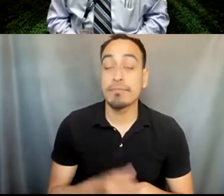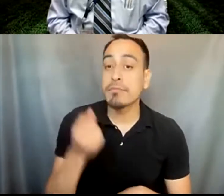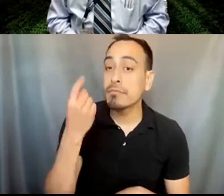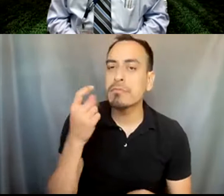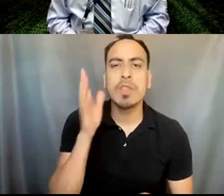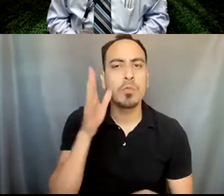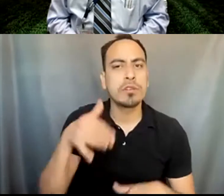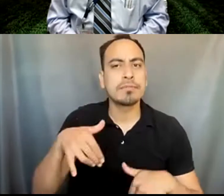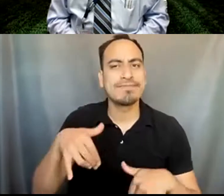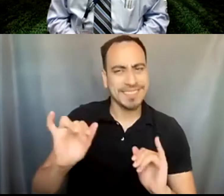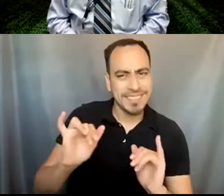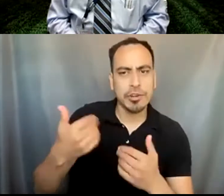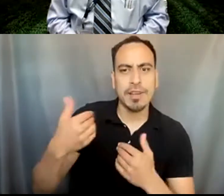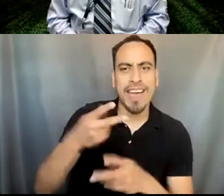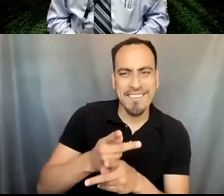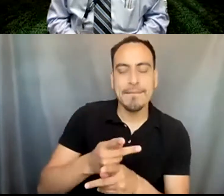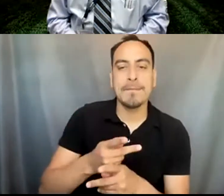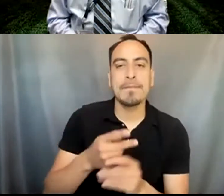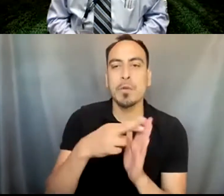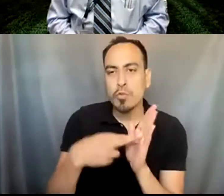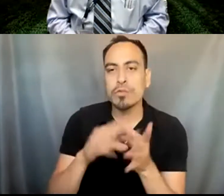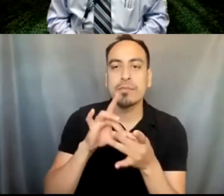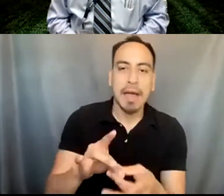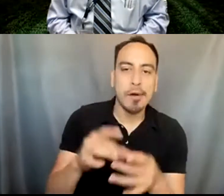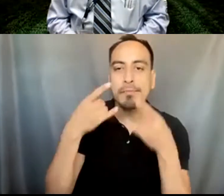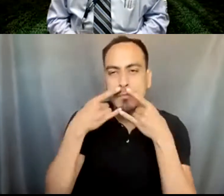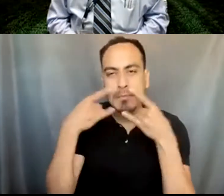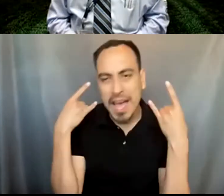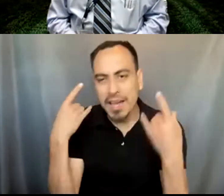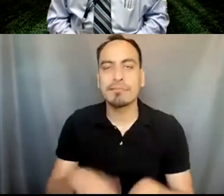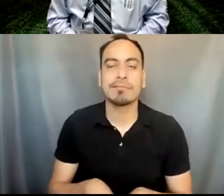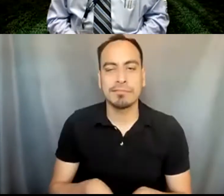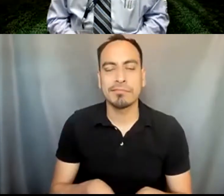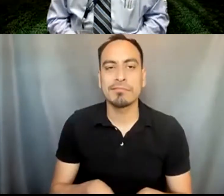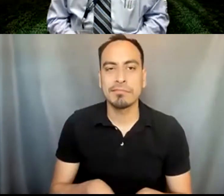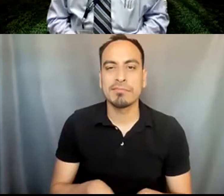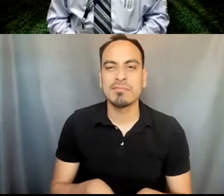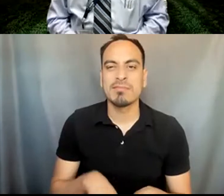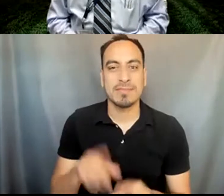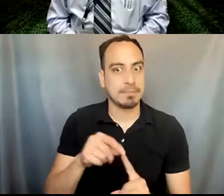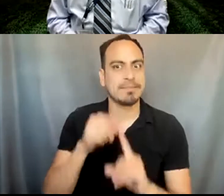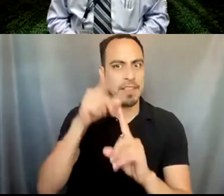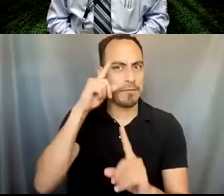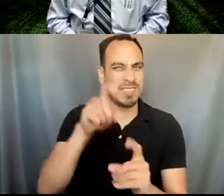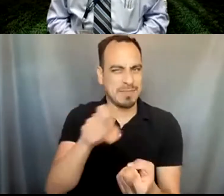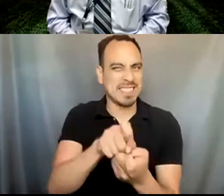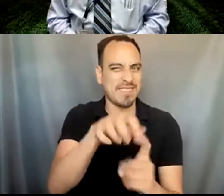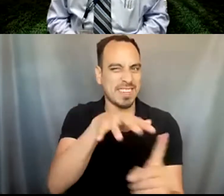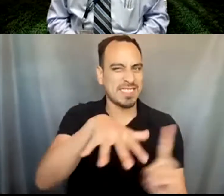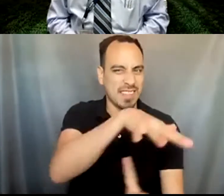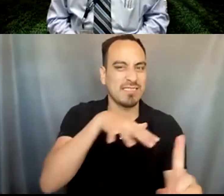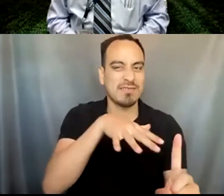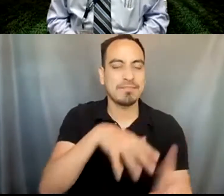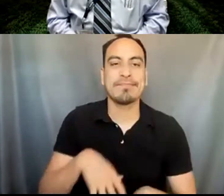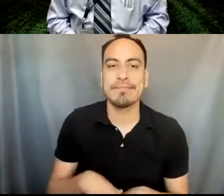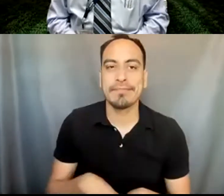for face coverings and masks, especially in certain settings. And then also there will be some guidance for